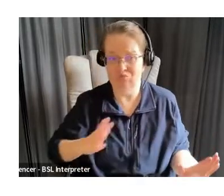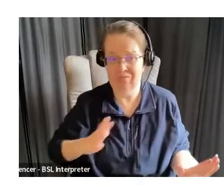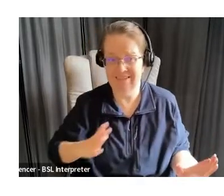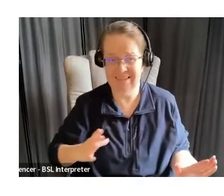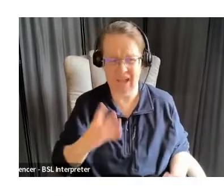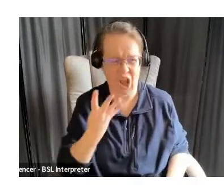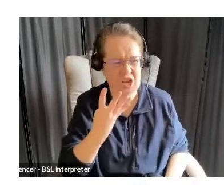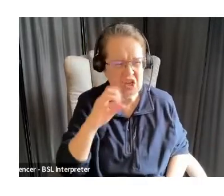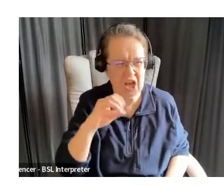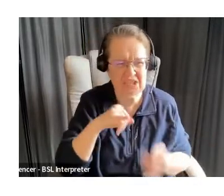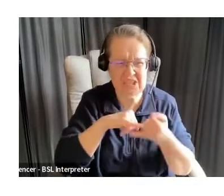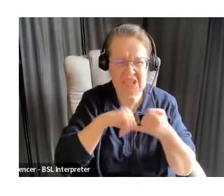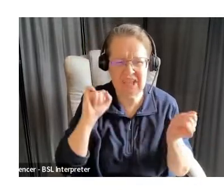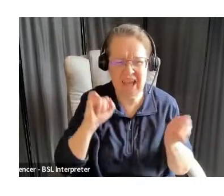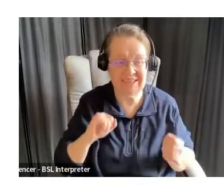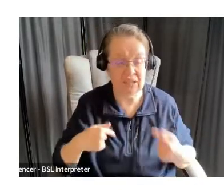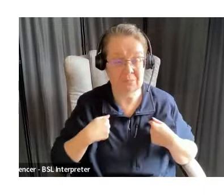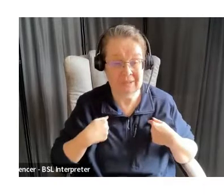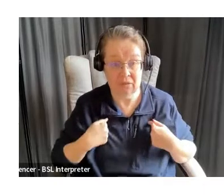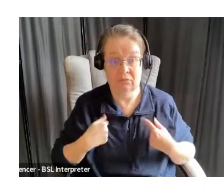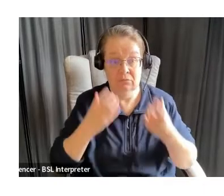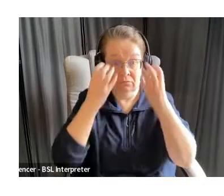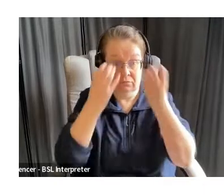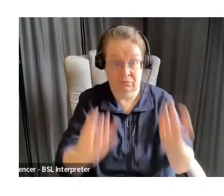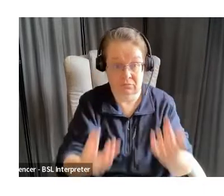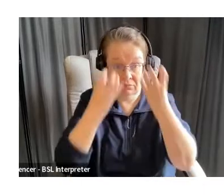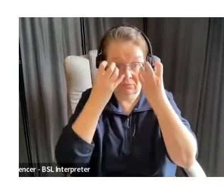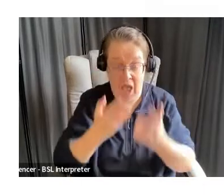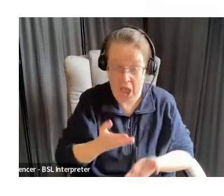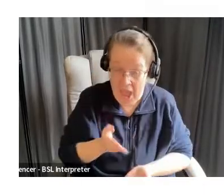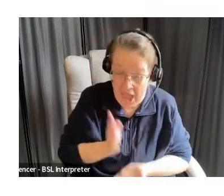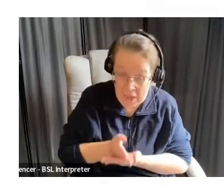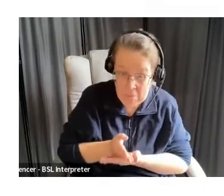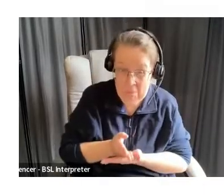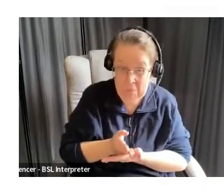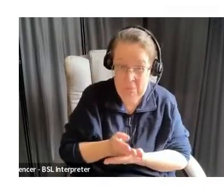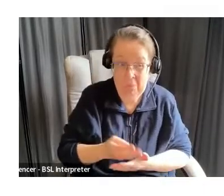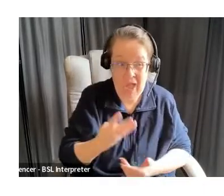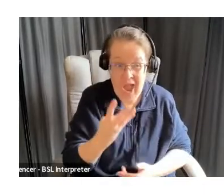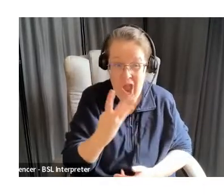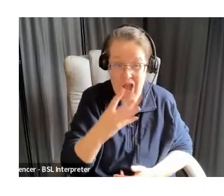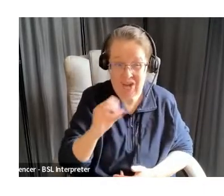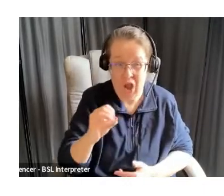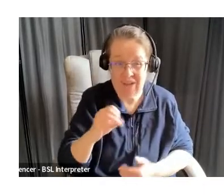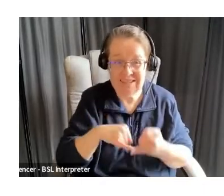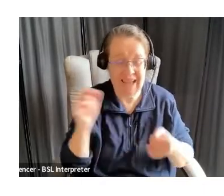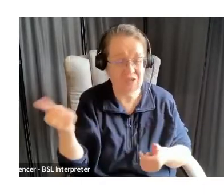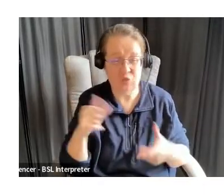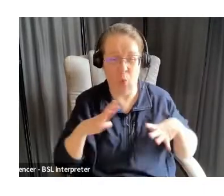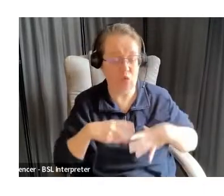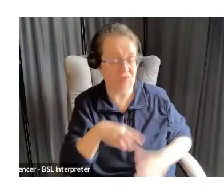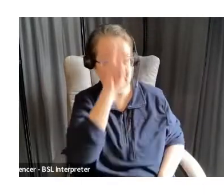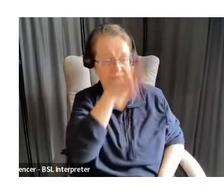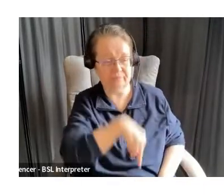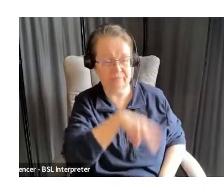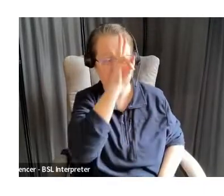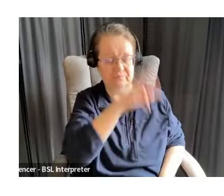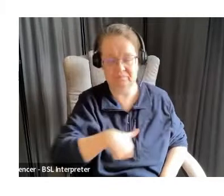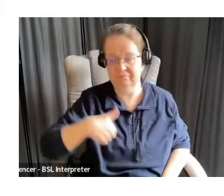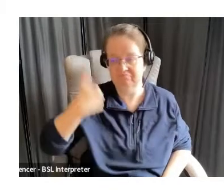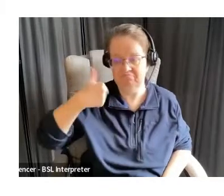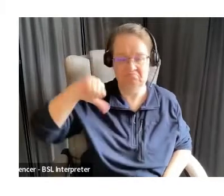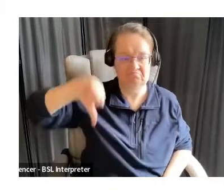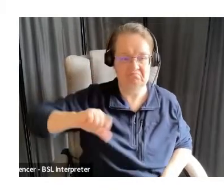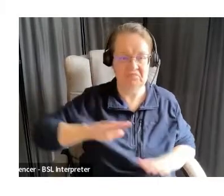sort of thinking, yikes, really? In the first 90 seconds, they have it all worked out. Here's the thing.